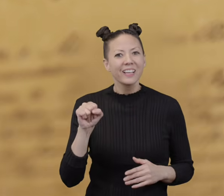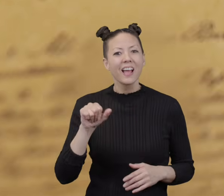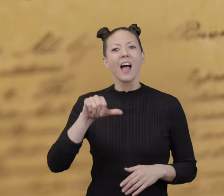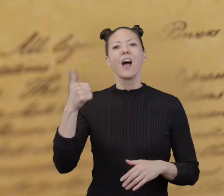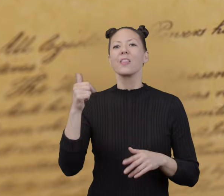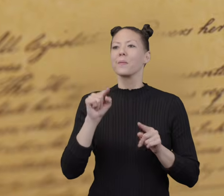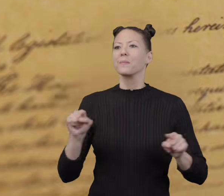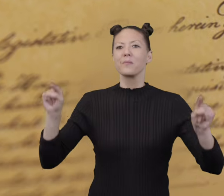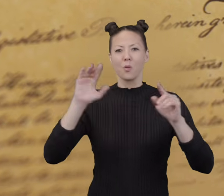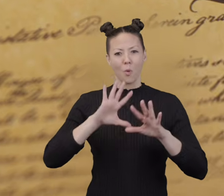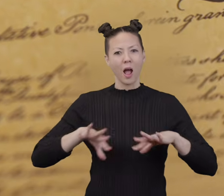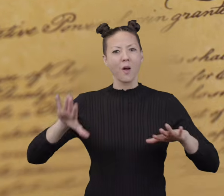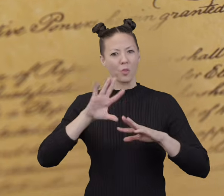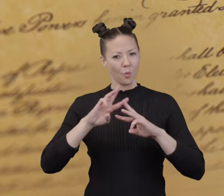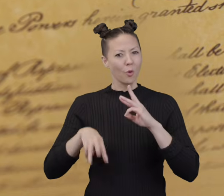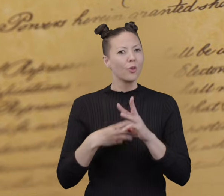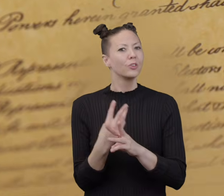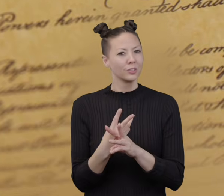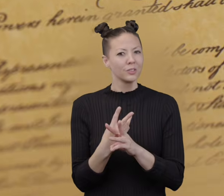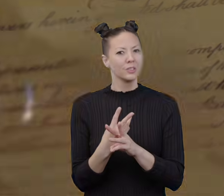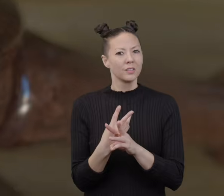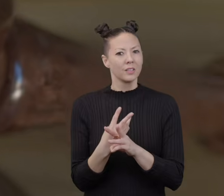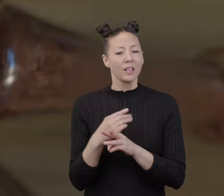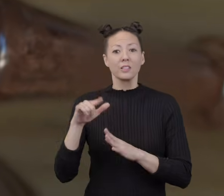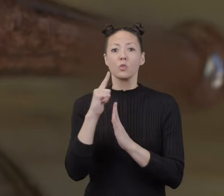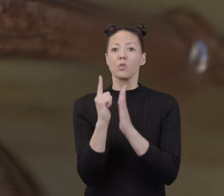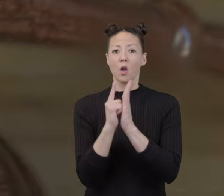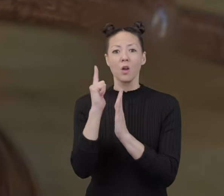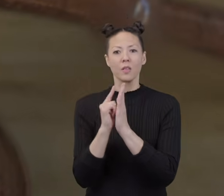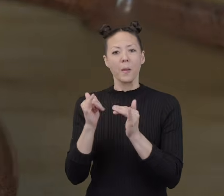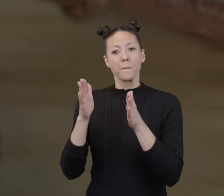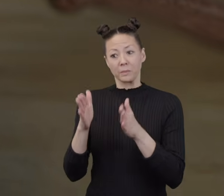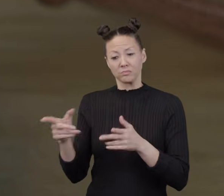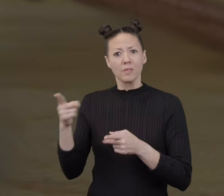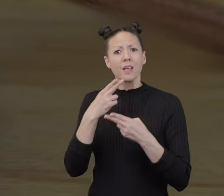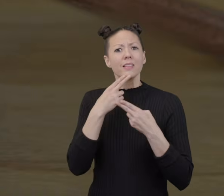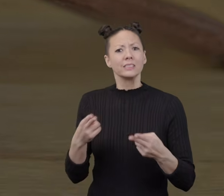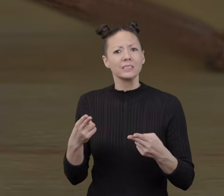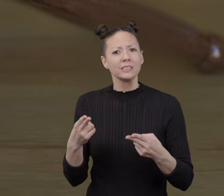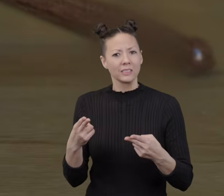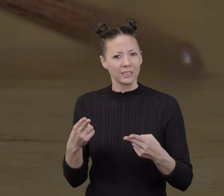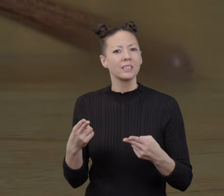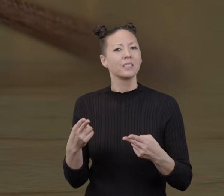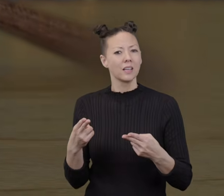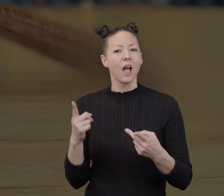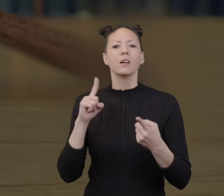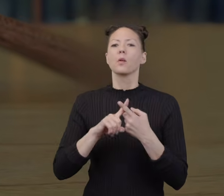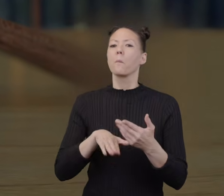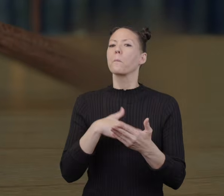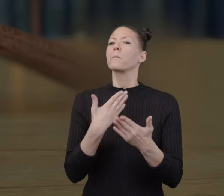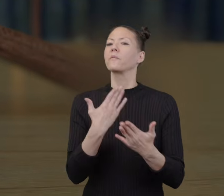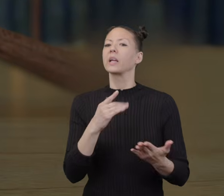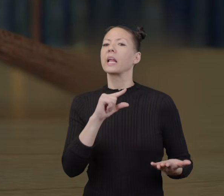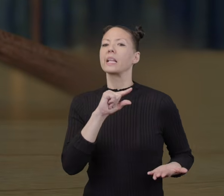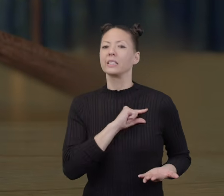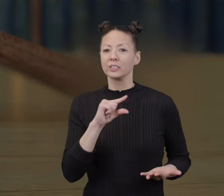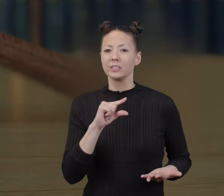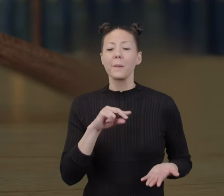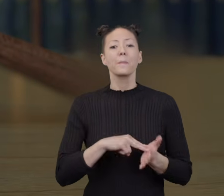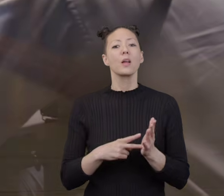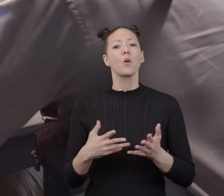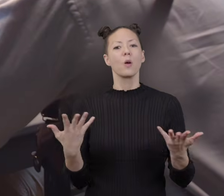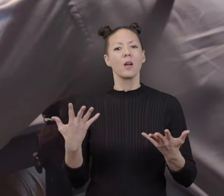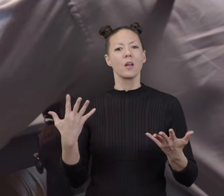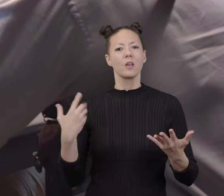U.S. and other places around the world. One of these laws is that a person is innocent until proven